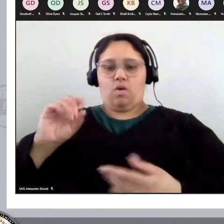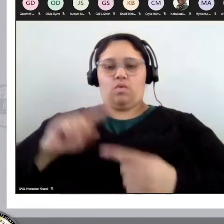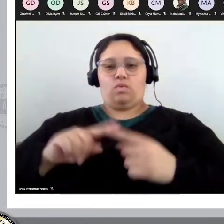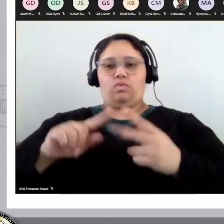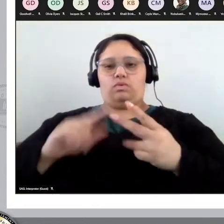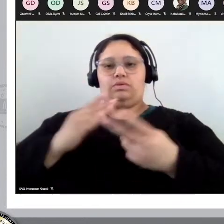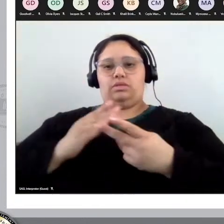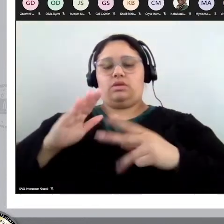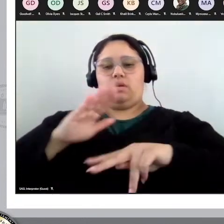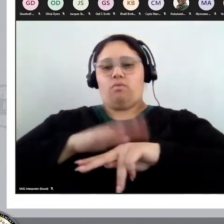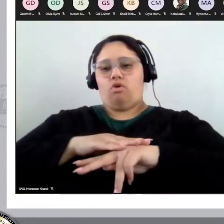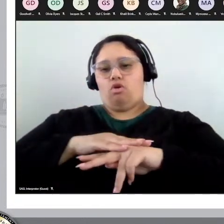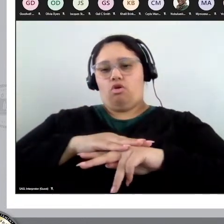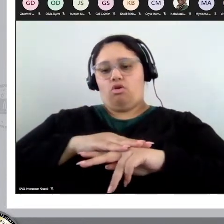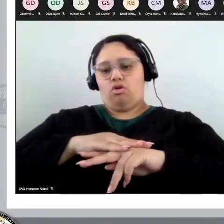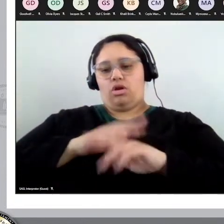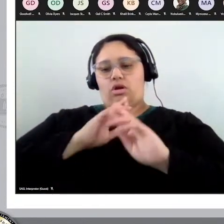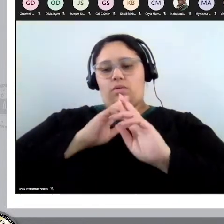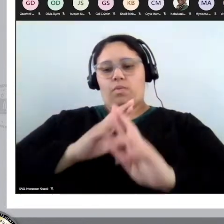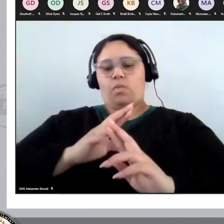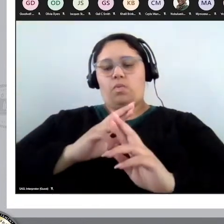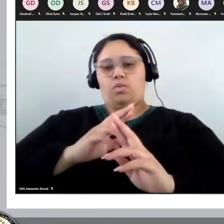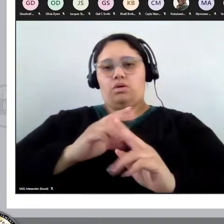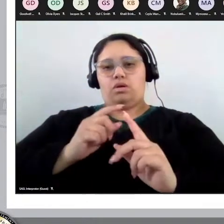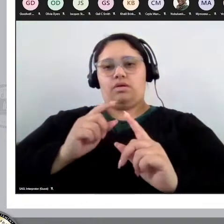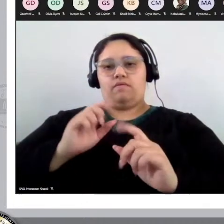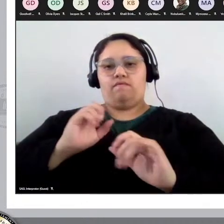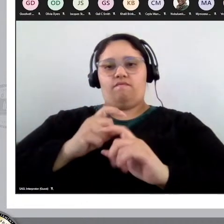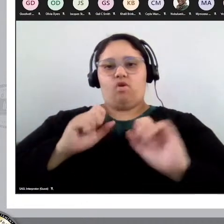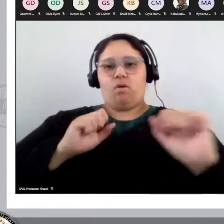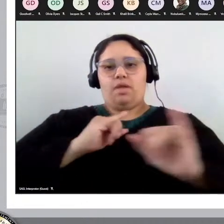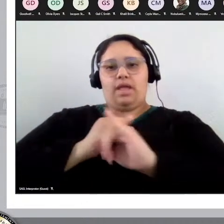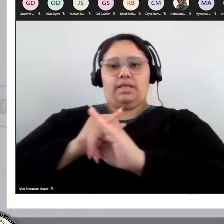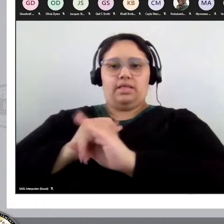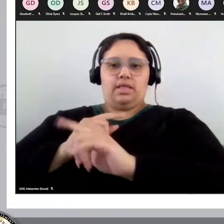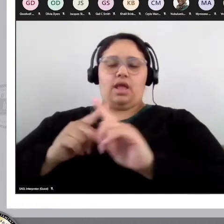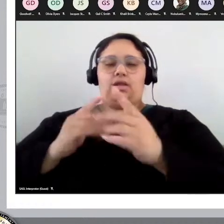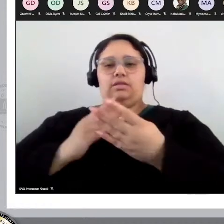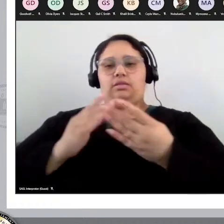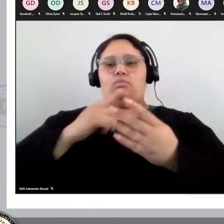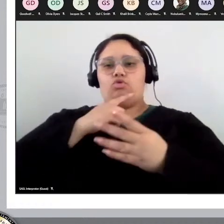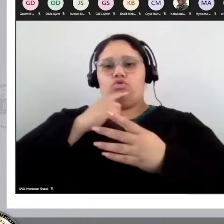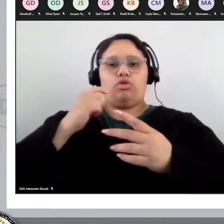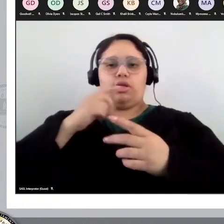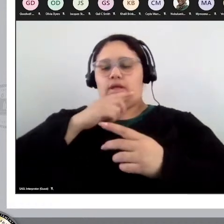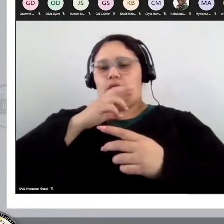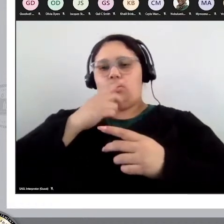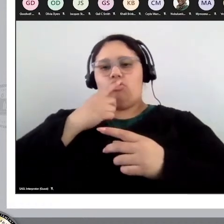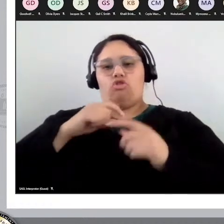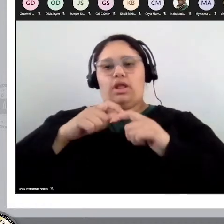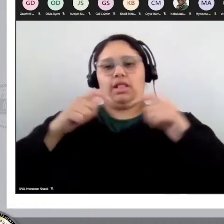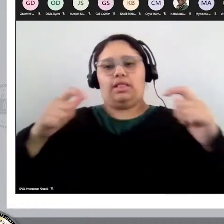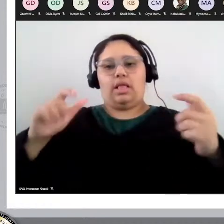on the reporting from the entities, and then there's a question to the red tape reduction